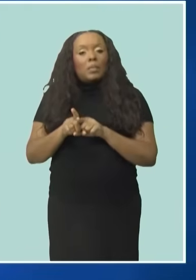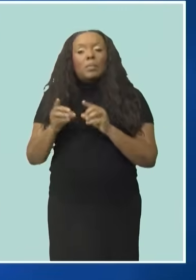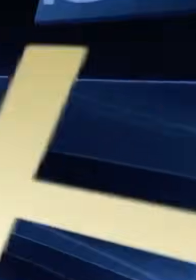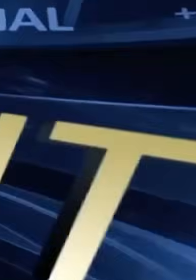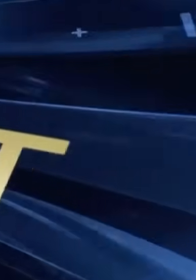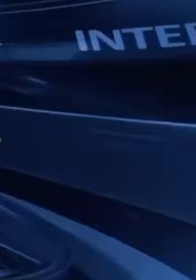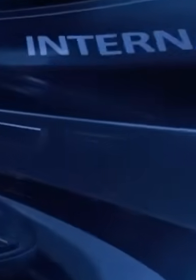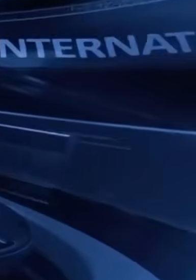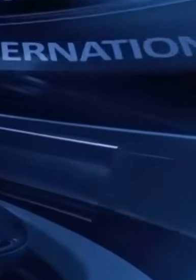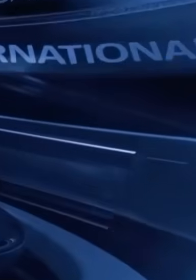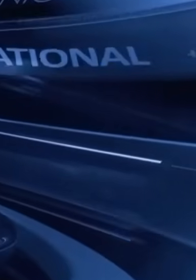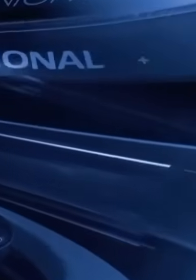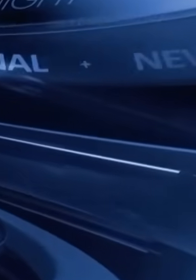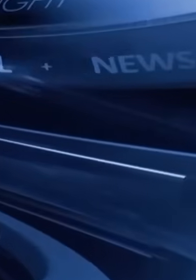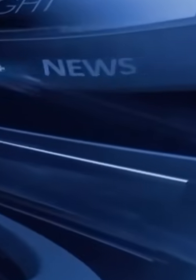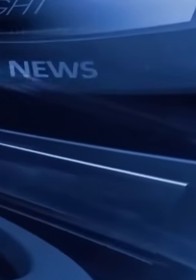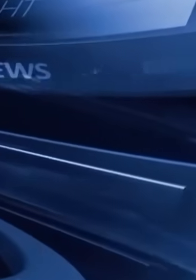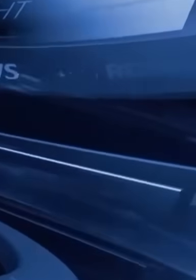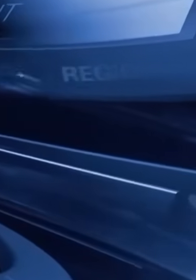costs.